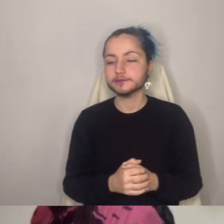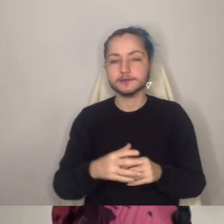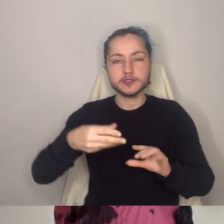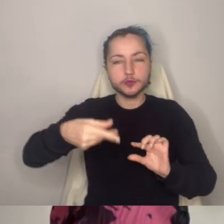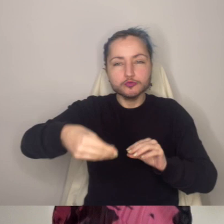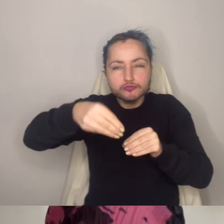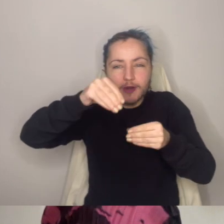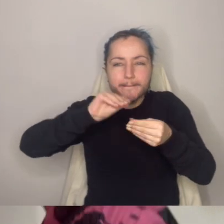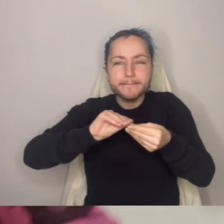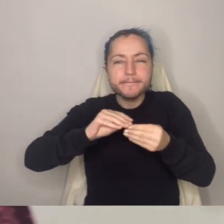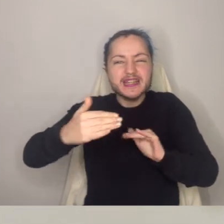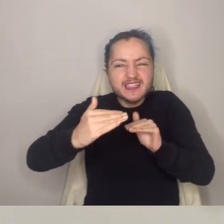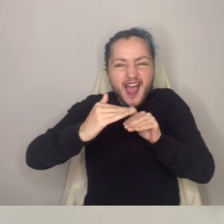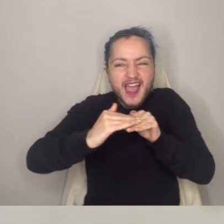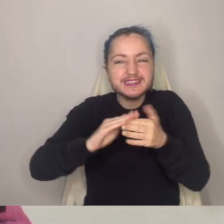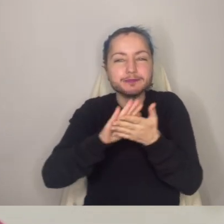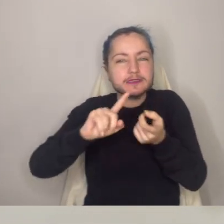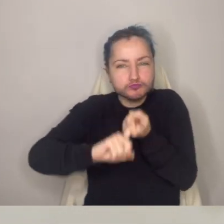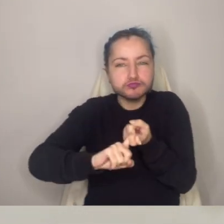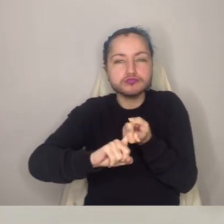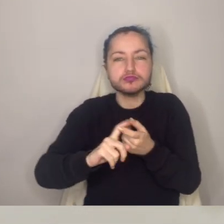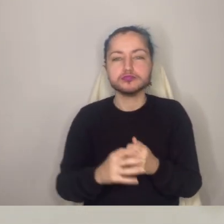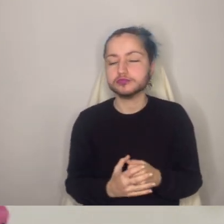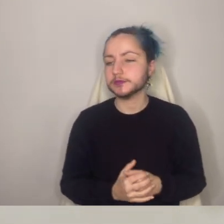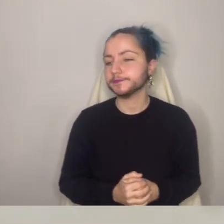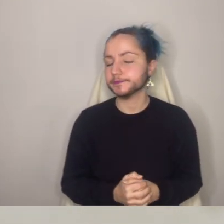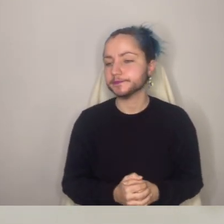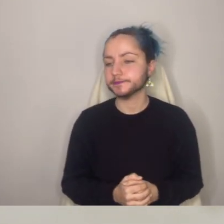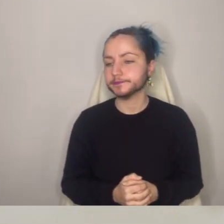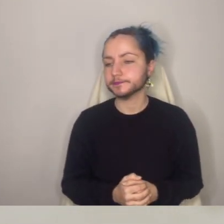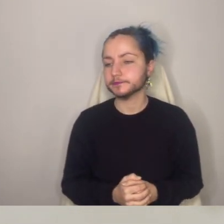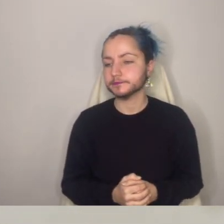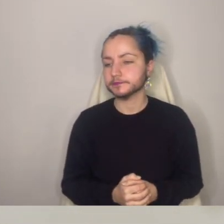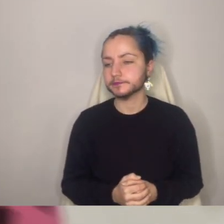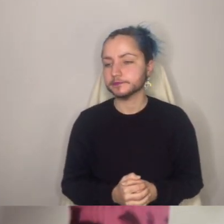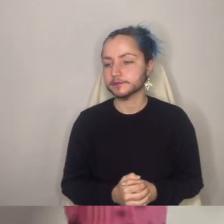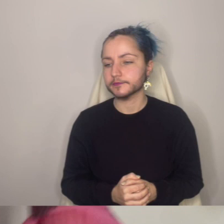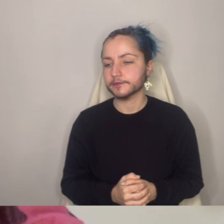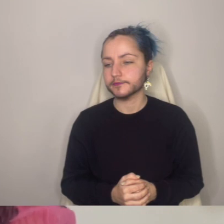And folding it tightly so that it stays in position.